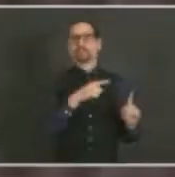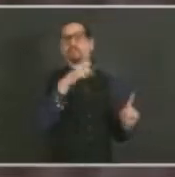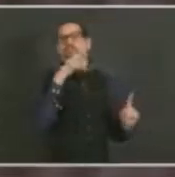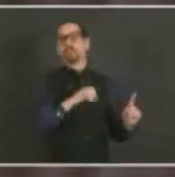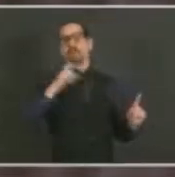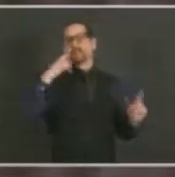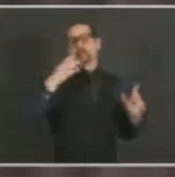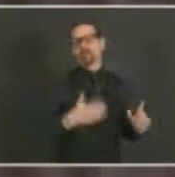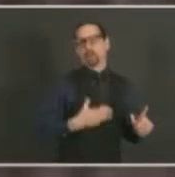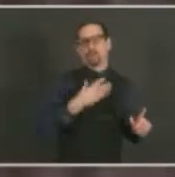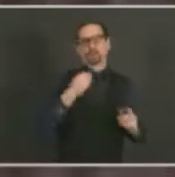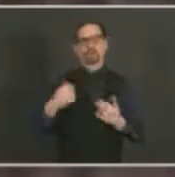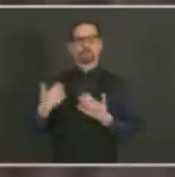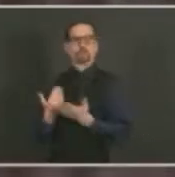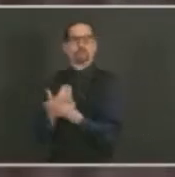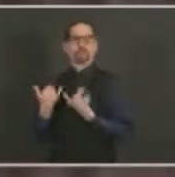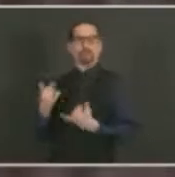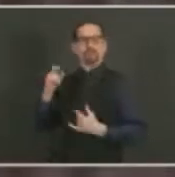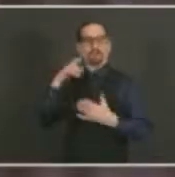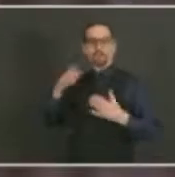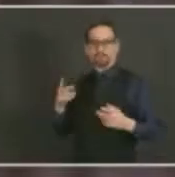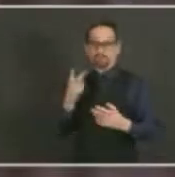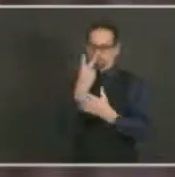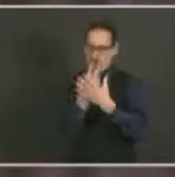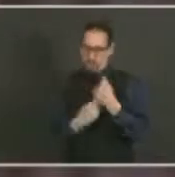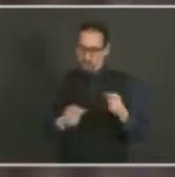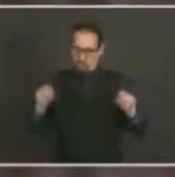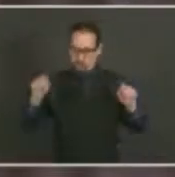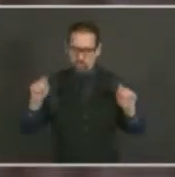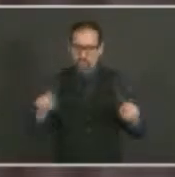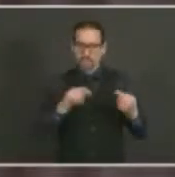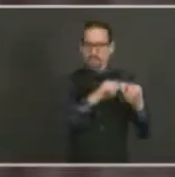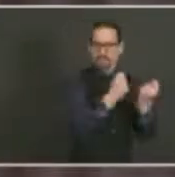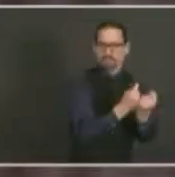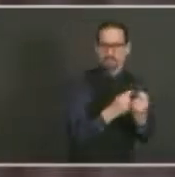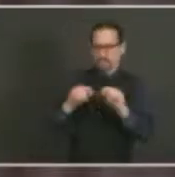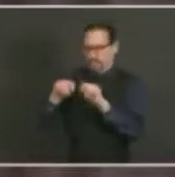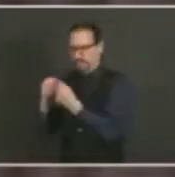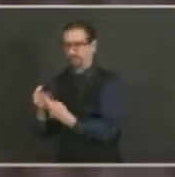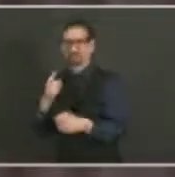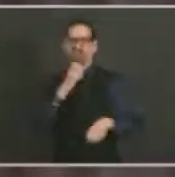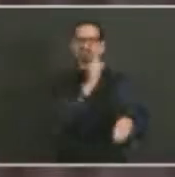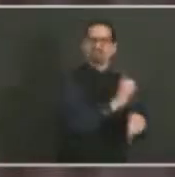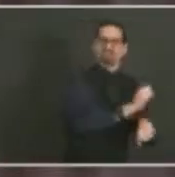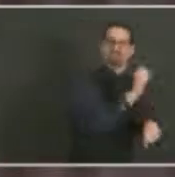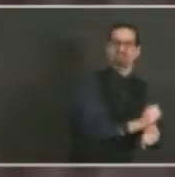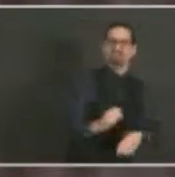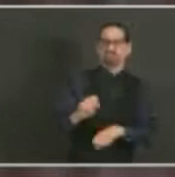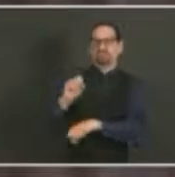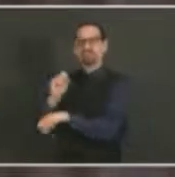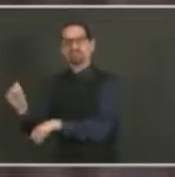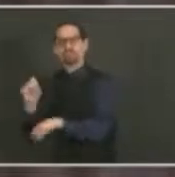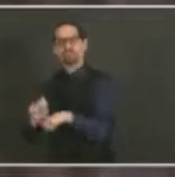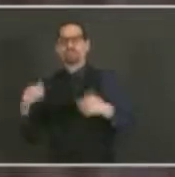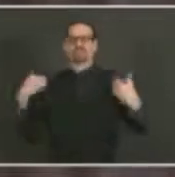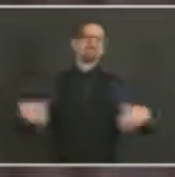us to undertake these changes. It's so important that we continue to consult with business